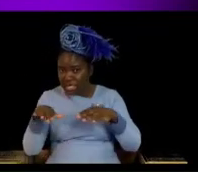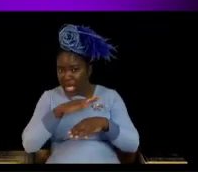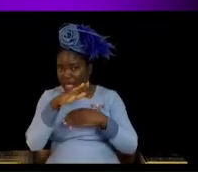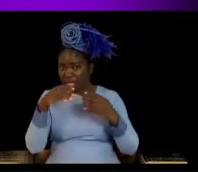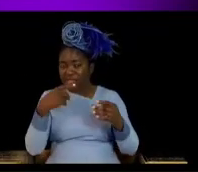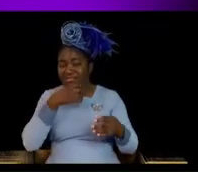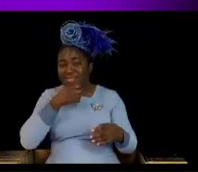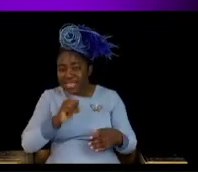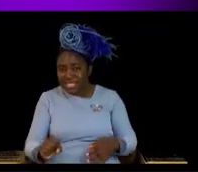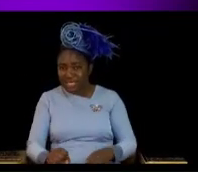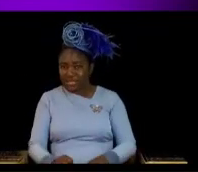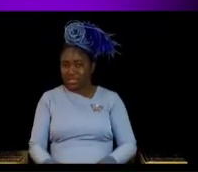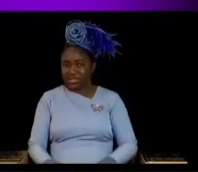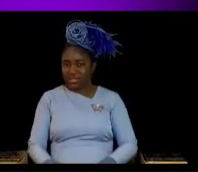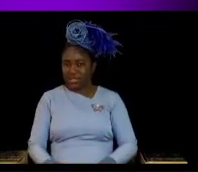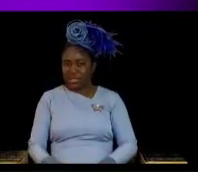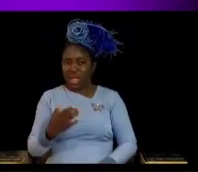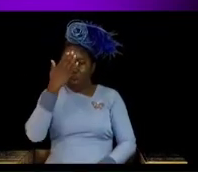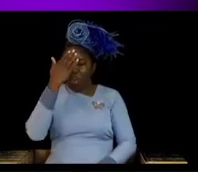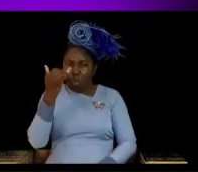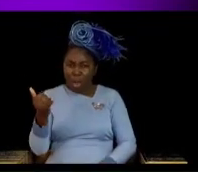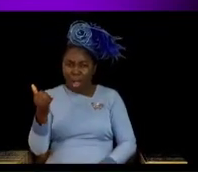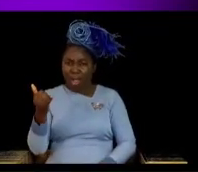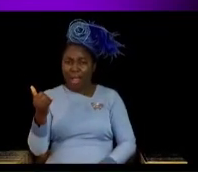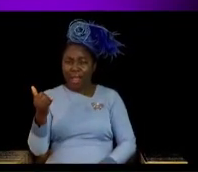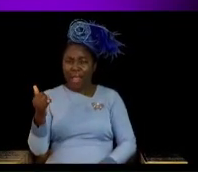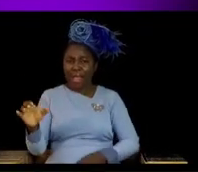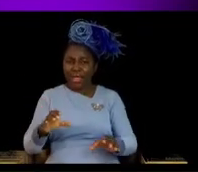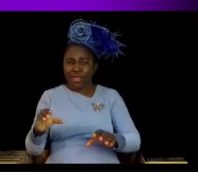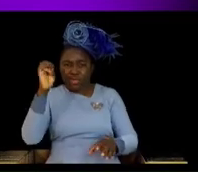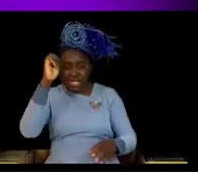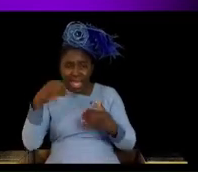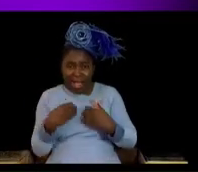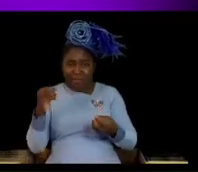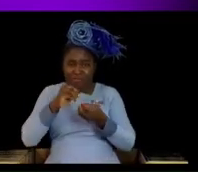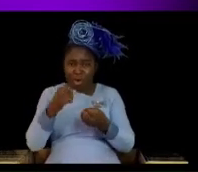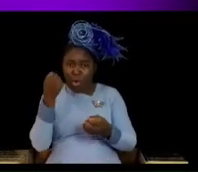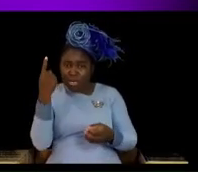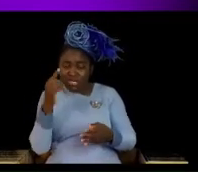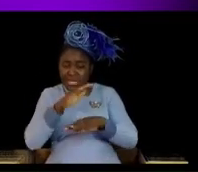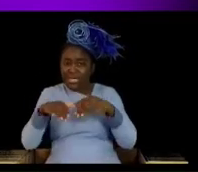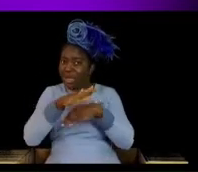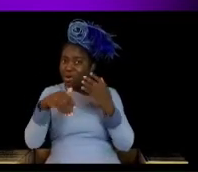Why did he have more understanding than all his teachers? Because